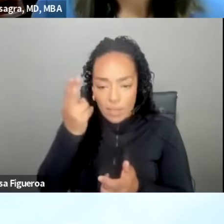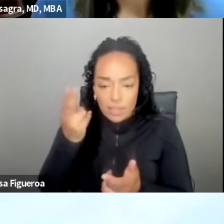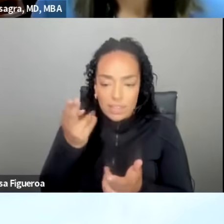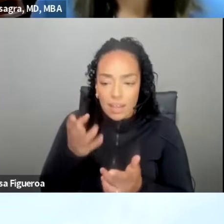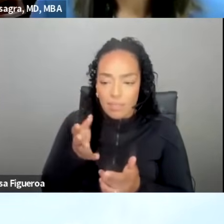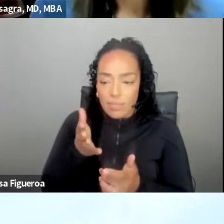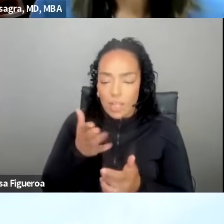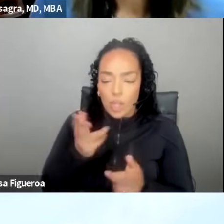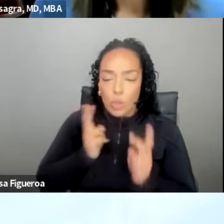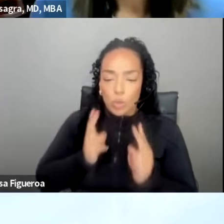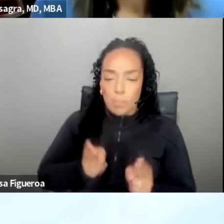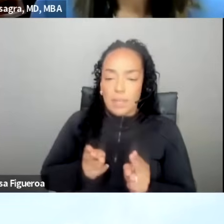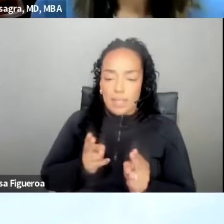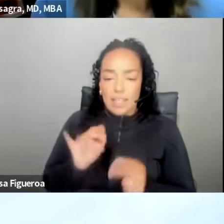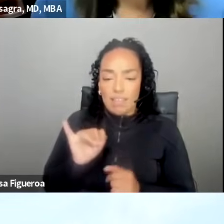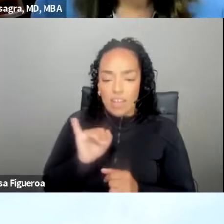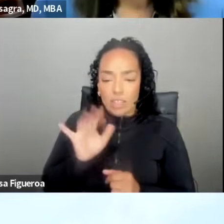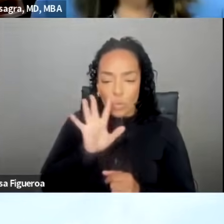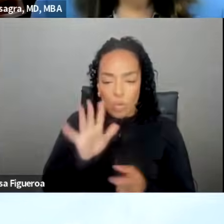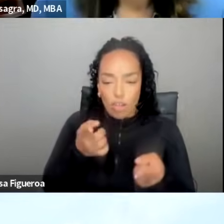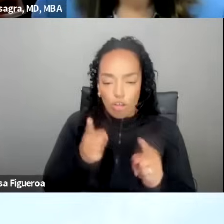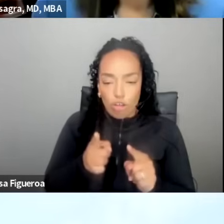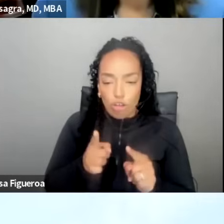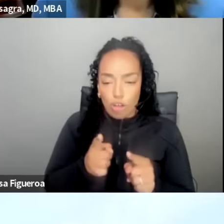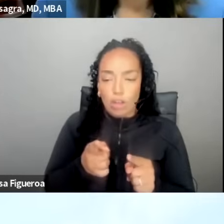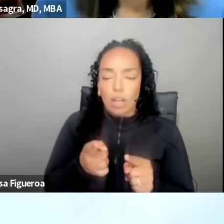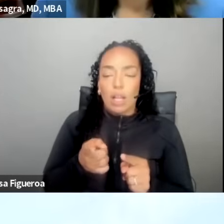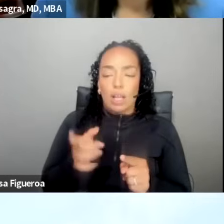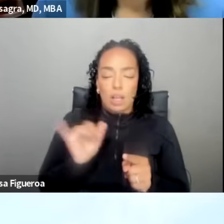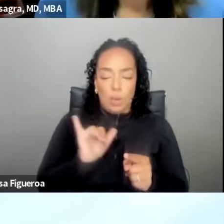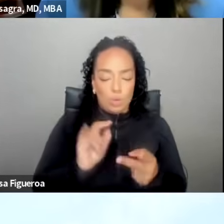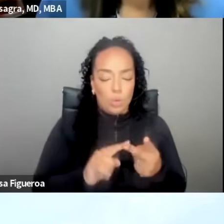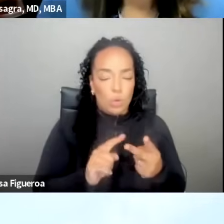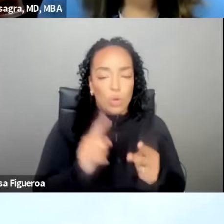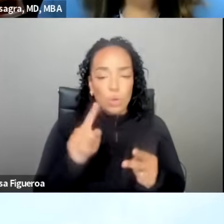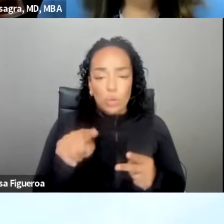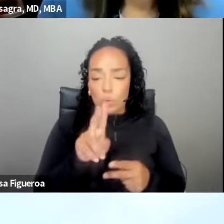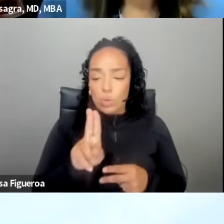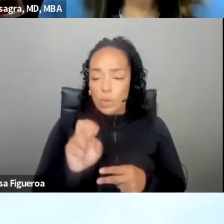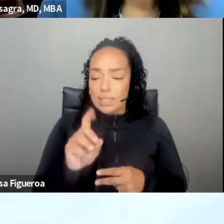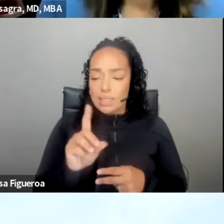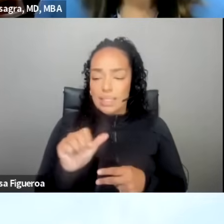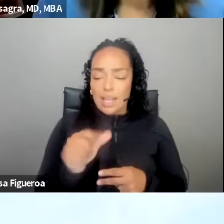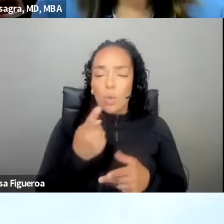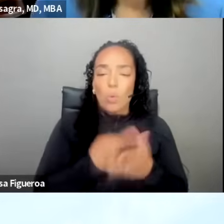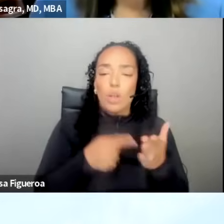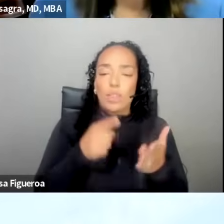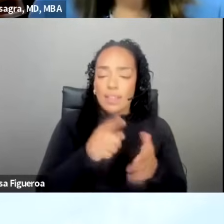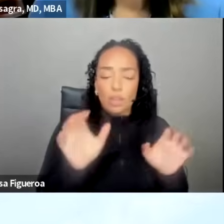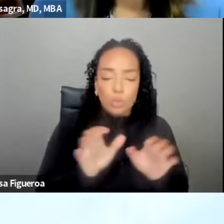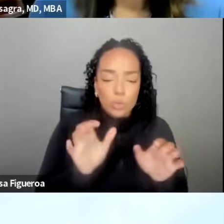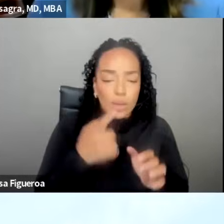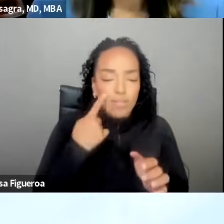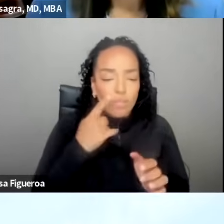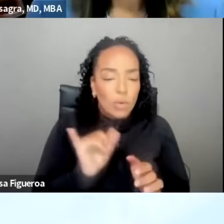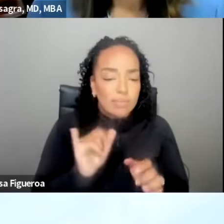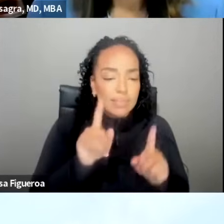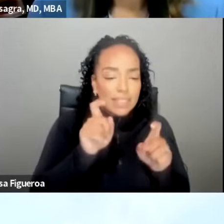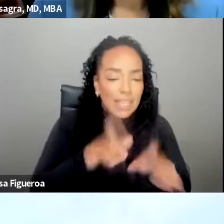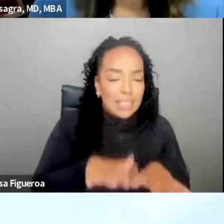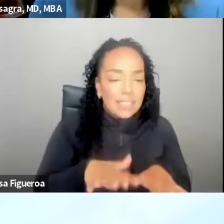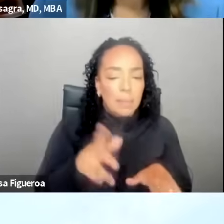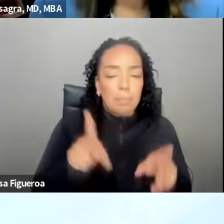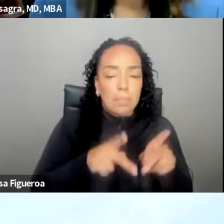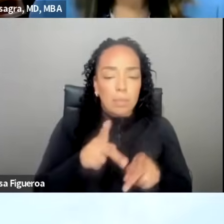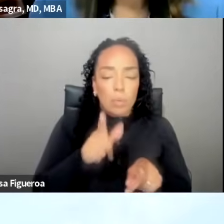human infection occur? And what is USDA doing in collaboration with local partners as far as testing of people working in